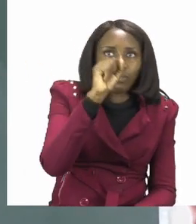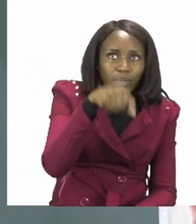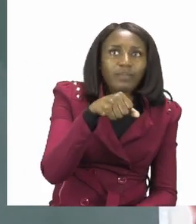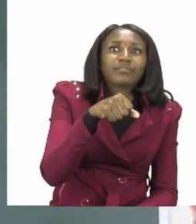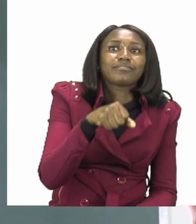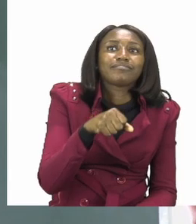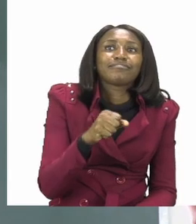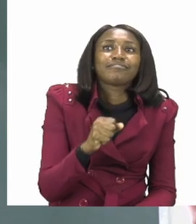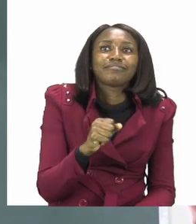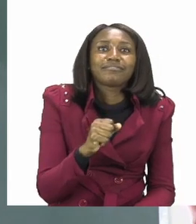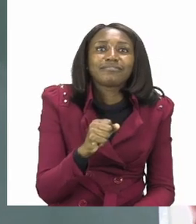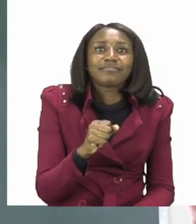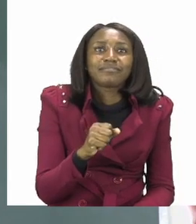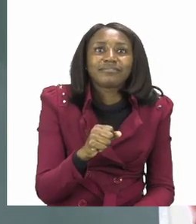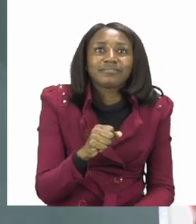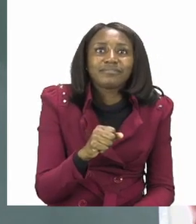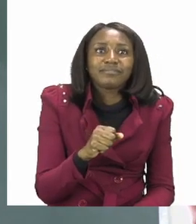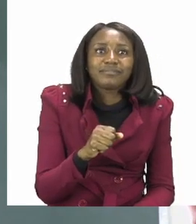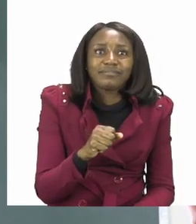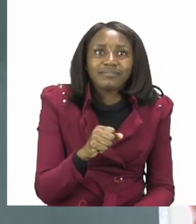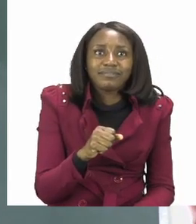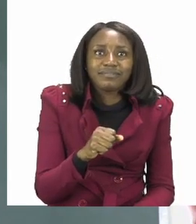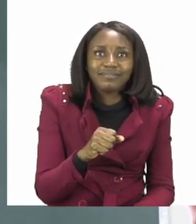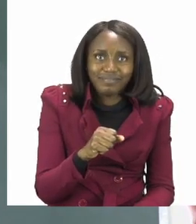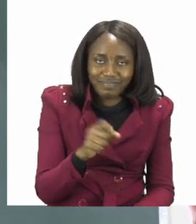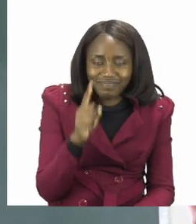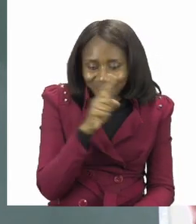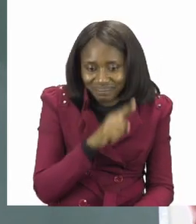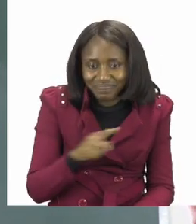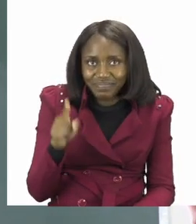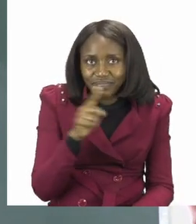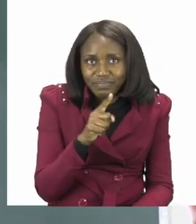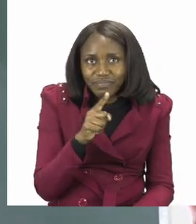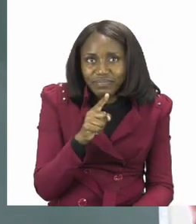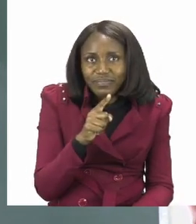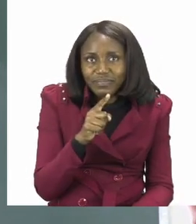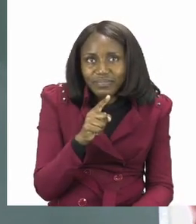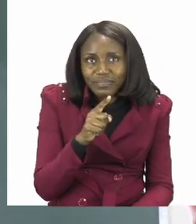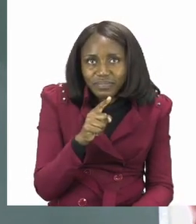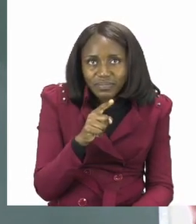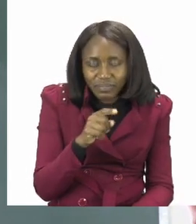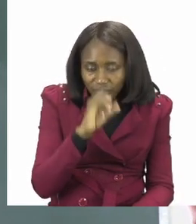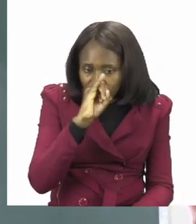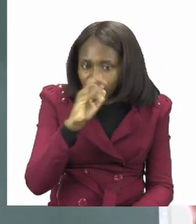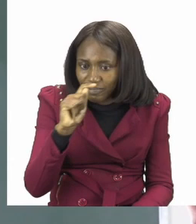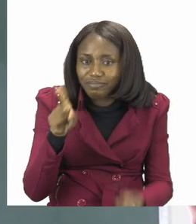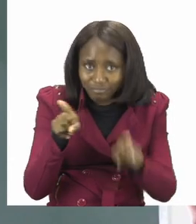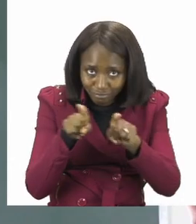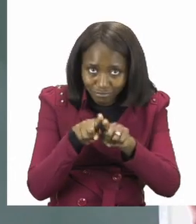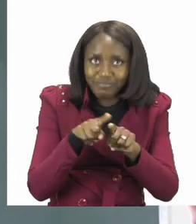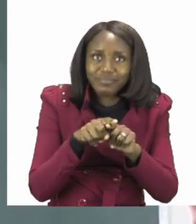B-eat, bit. Well done. Bit rhymes with pit.